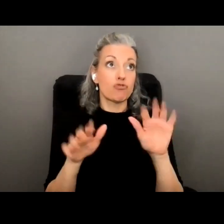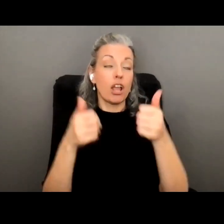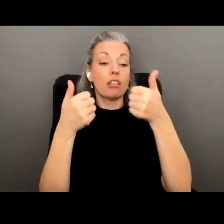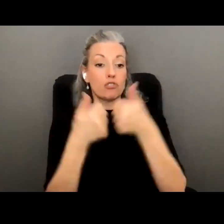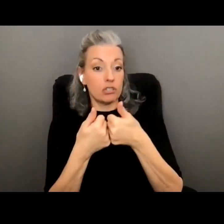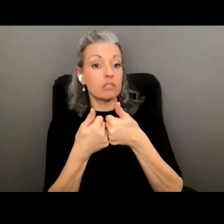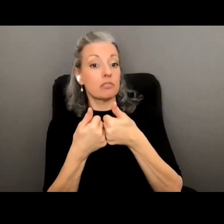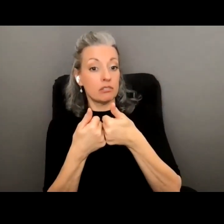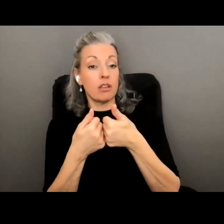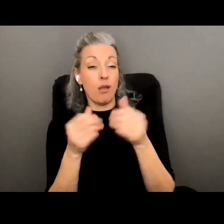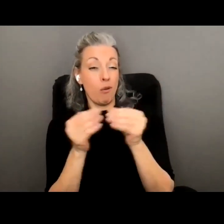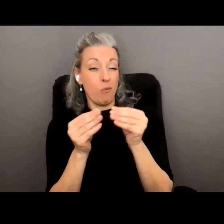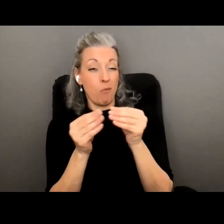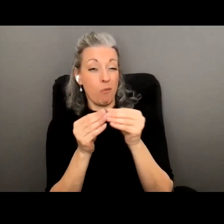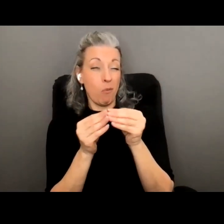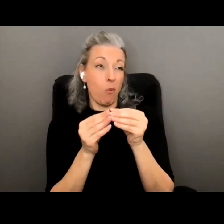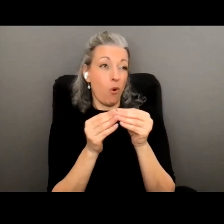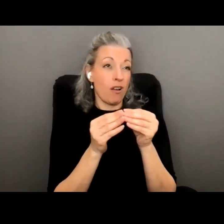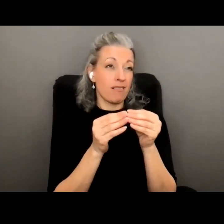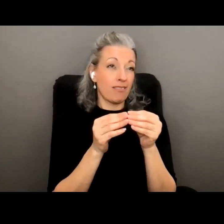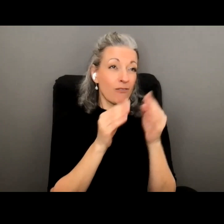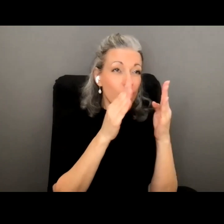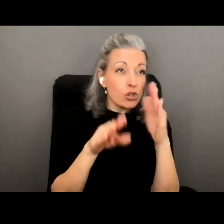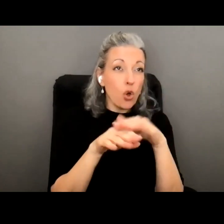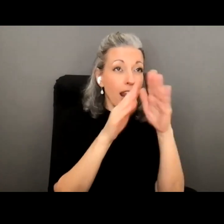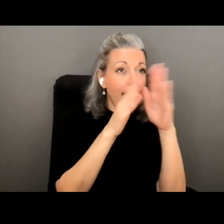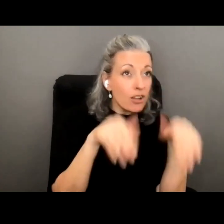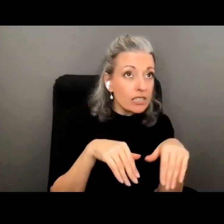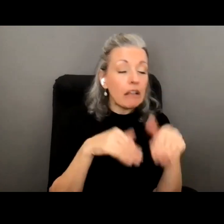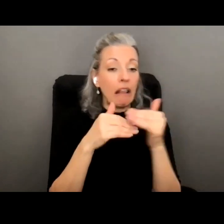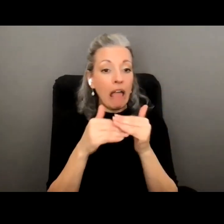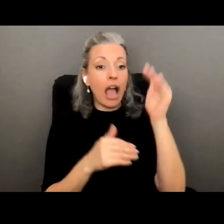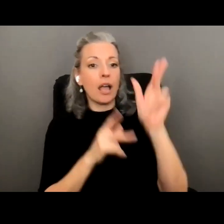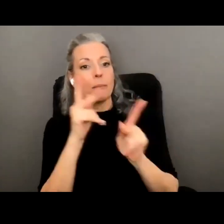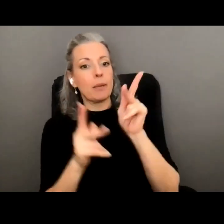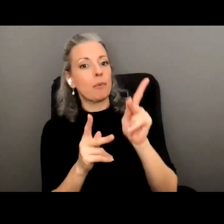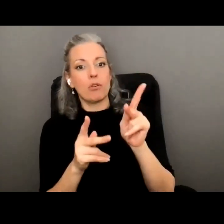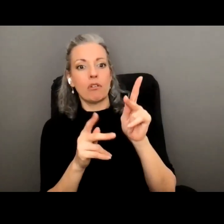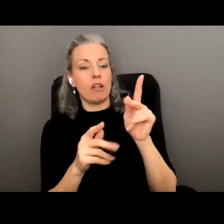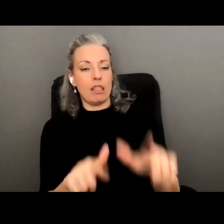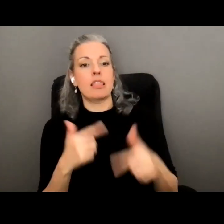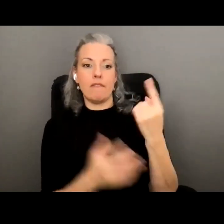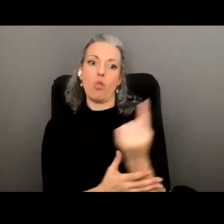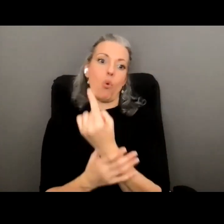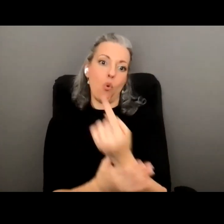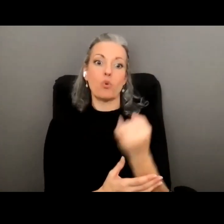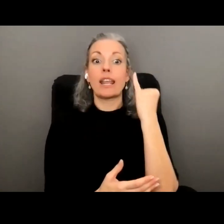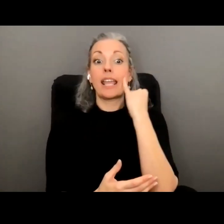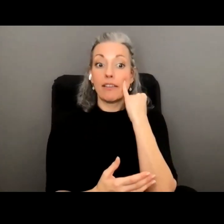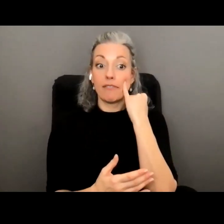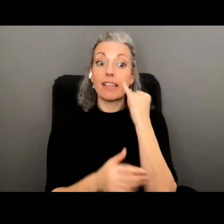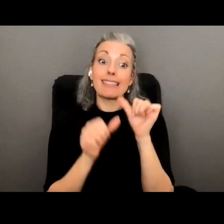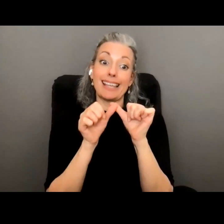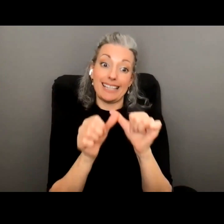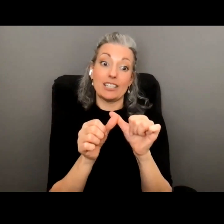challenges, more precarious housing, and a higher number of people who will be living alone if they outlive their